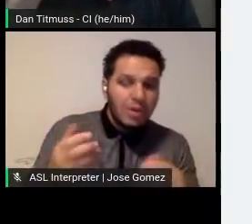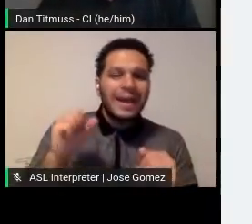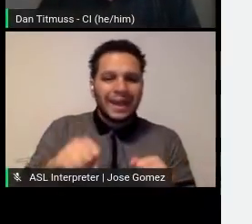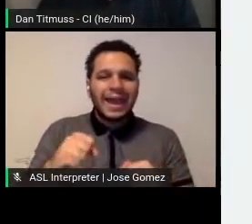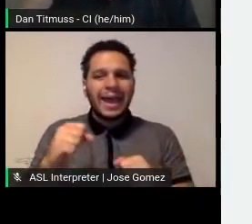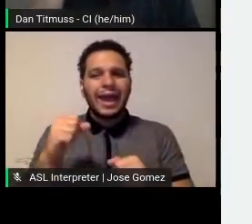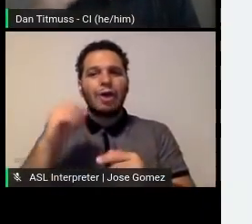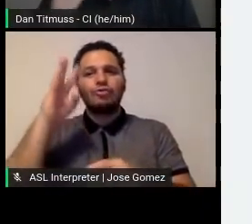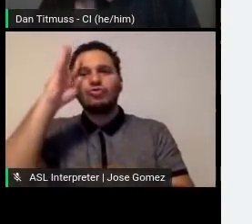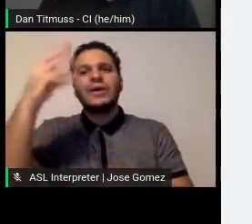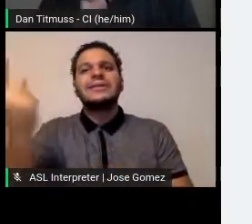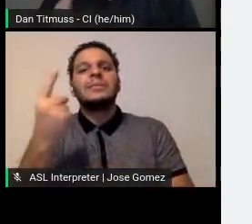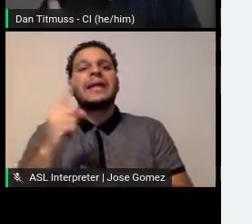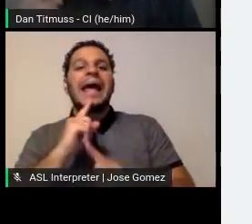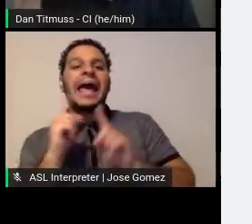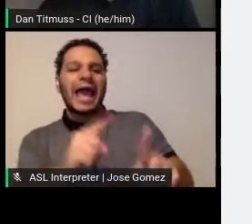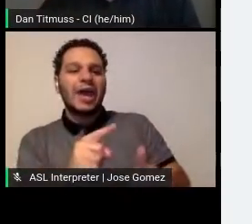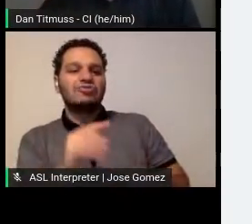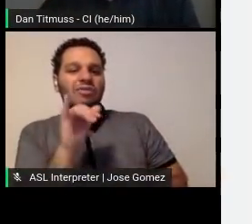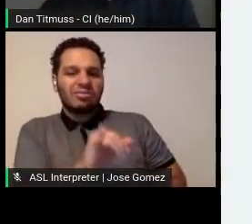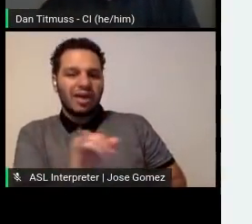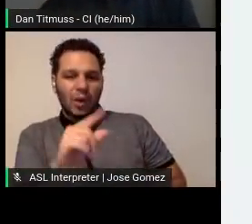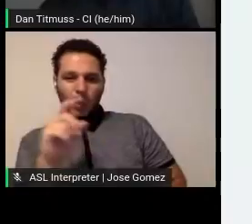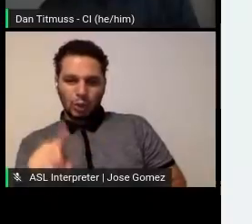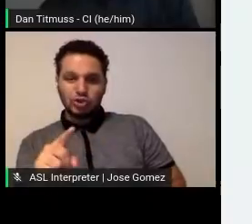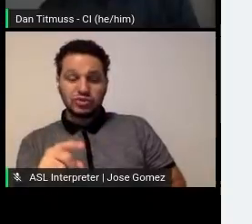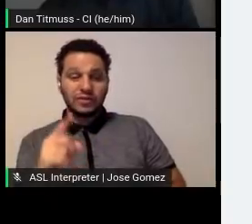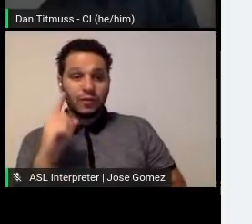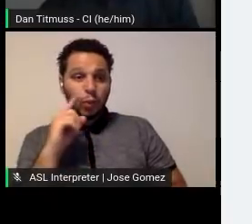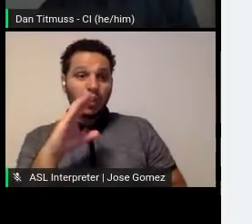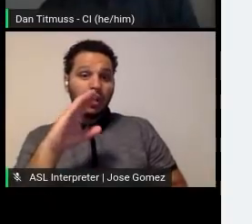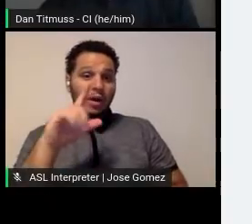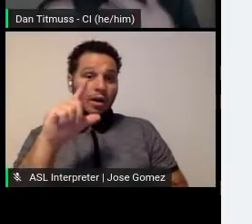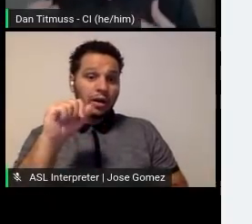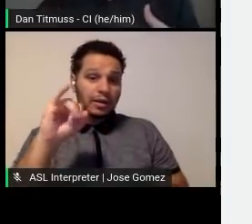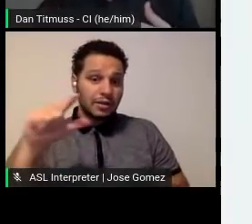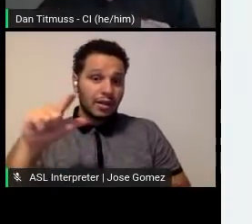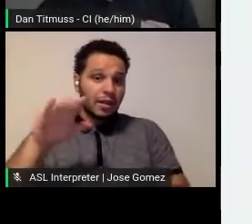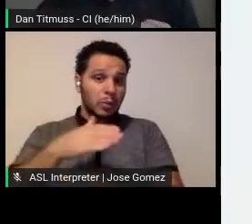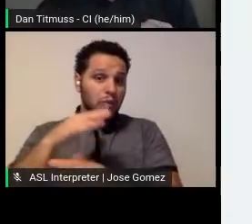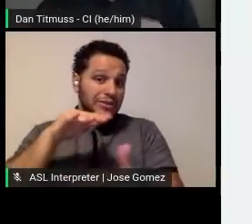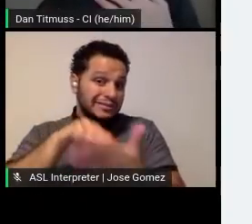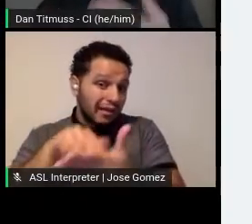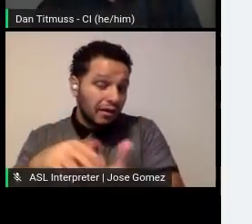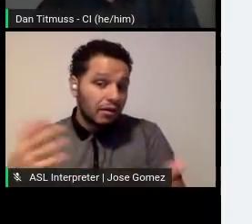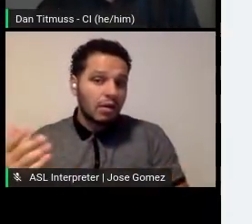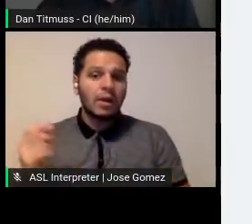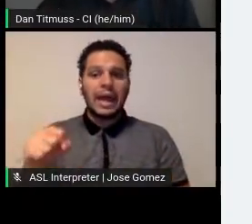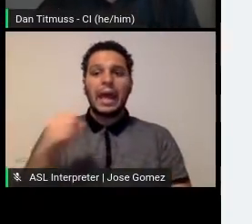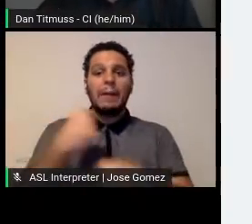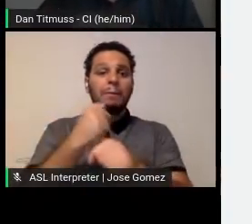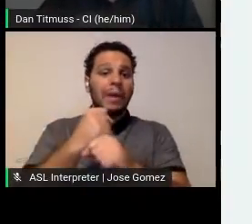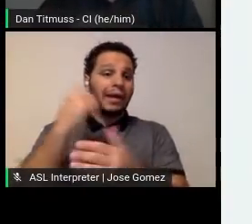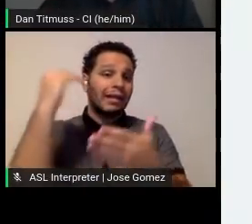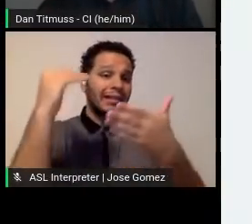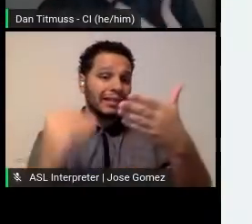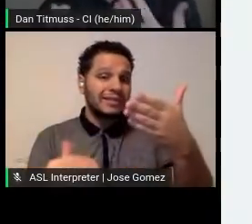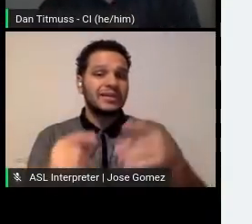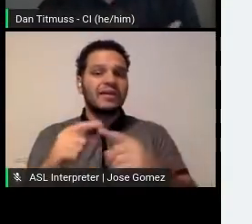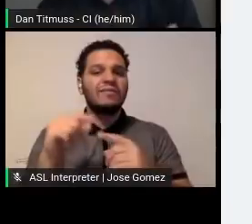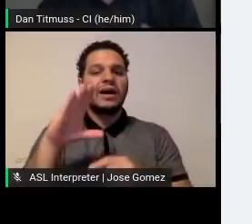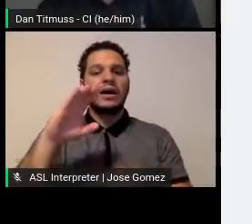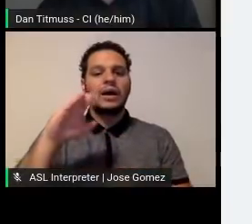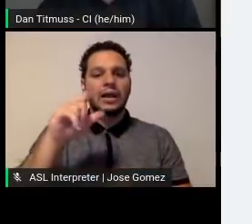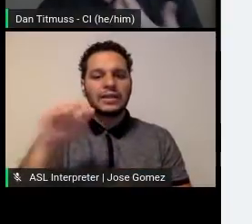answer that. Similarly, the classical music for studying. We can create a sort of like list of classical music pieces that are